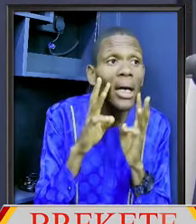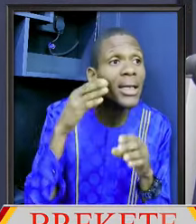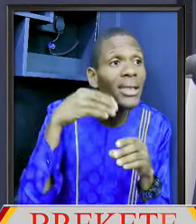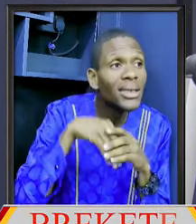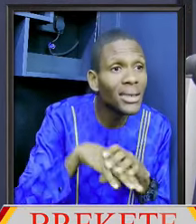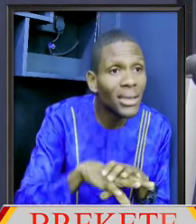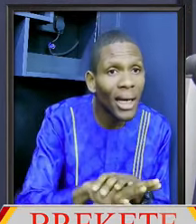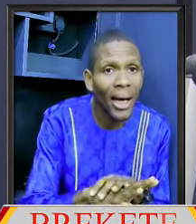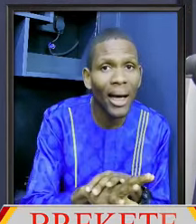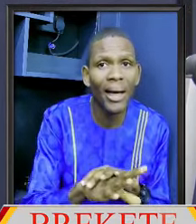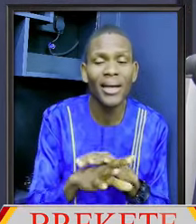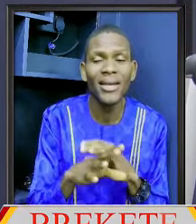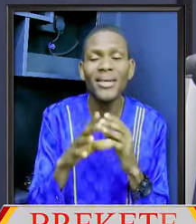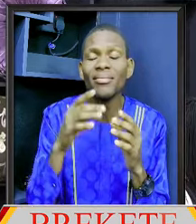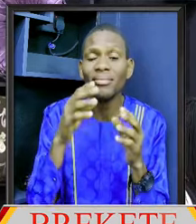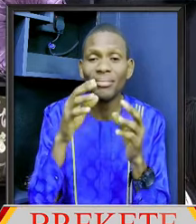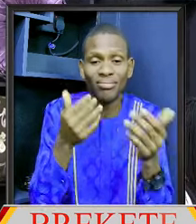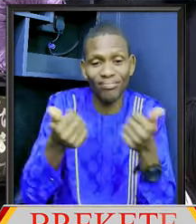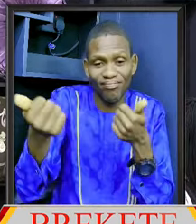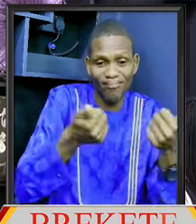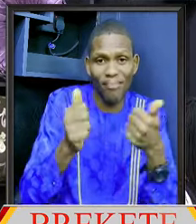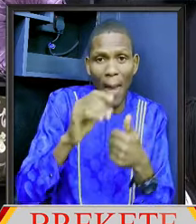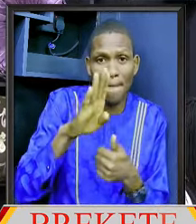to cry inside Keke.